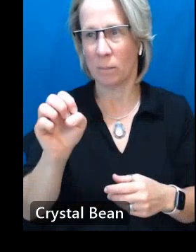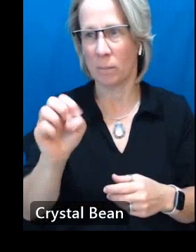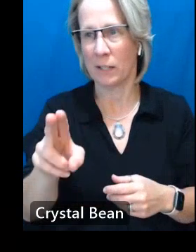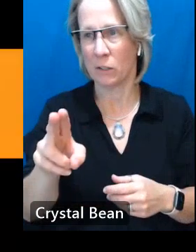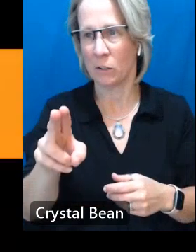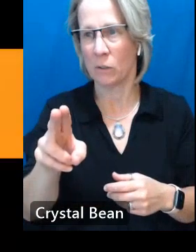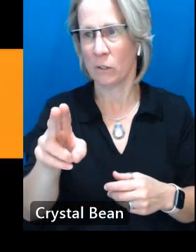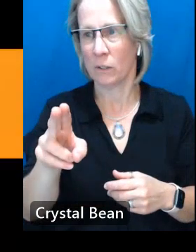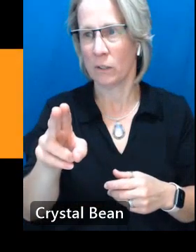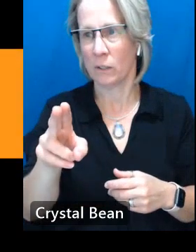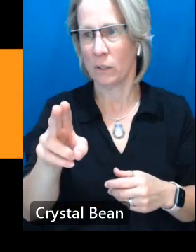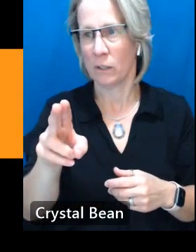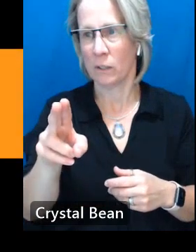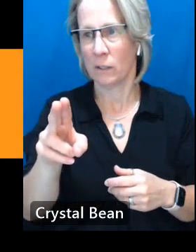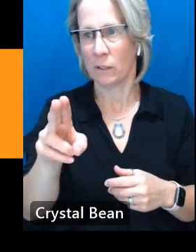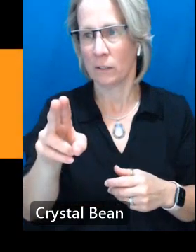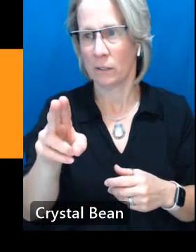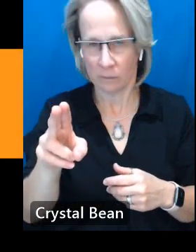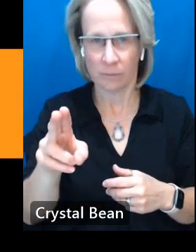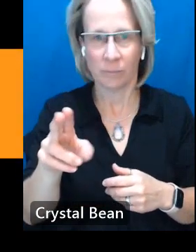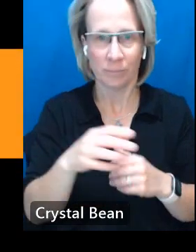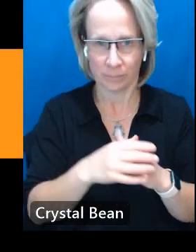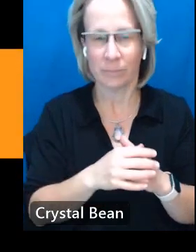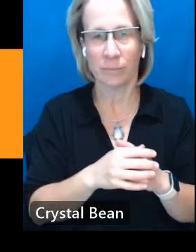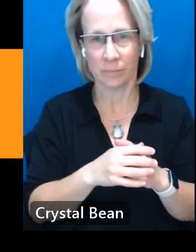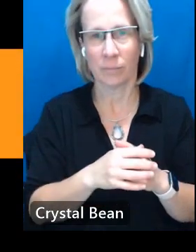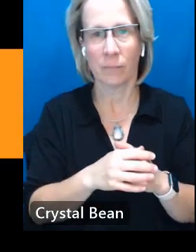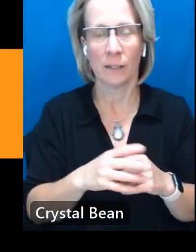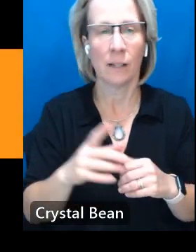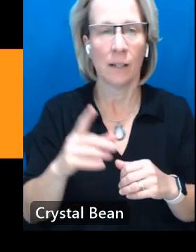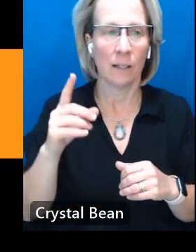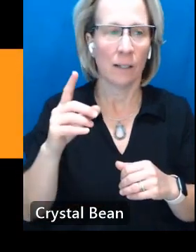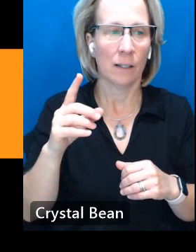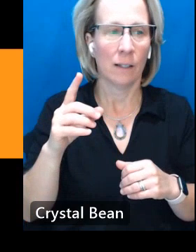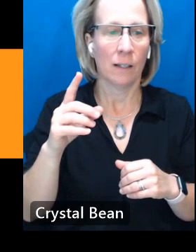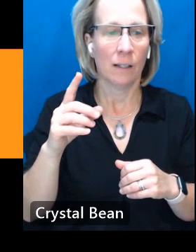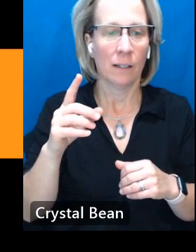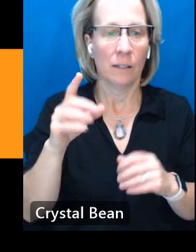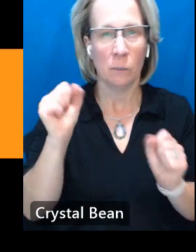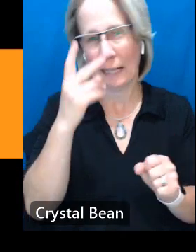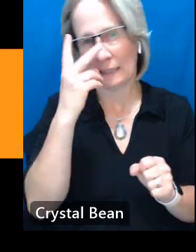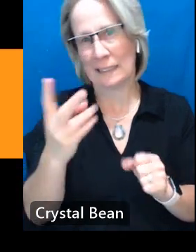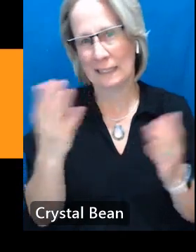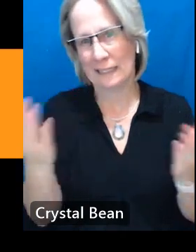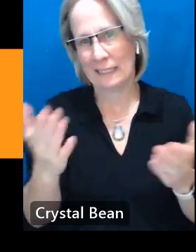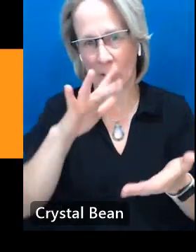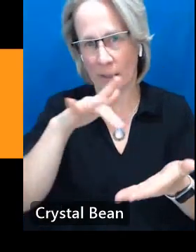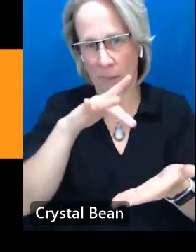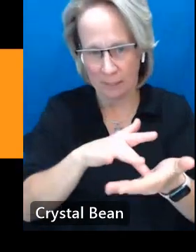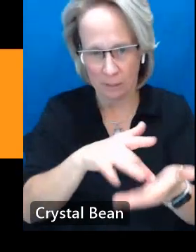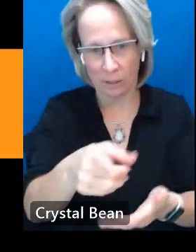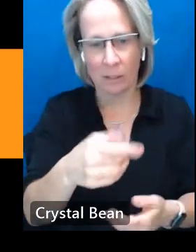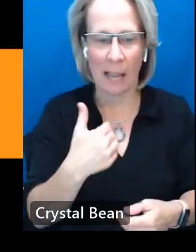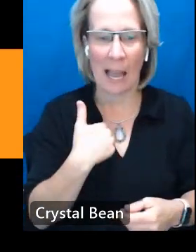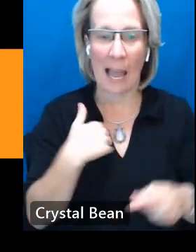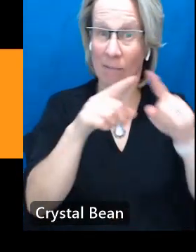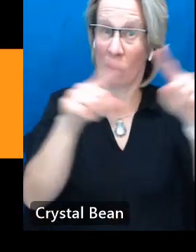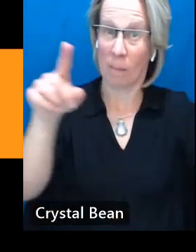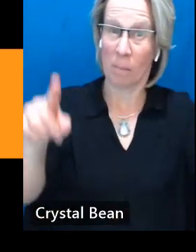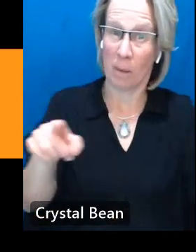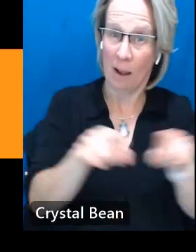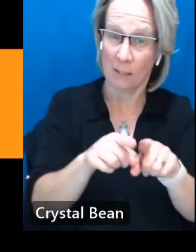show you. So here you can see in the middle, kind of middle top there's a box called process, post